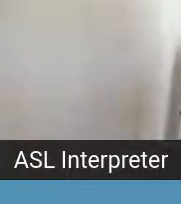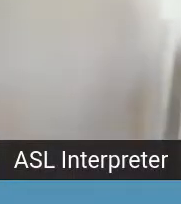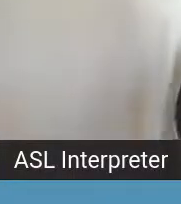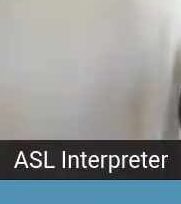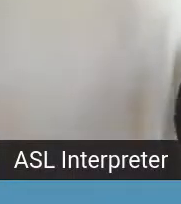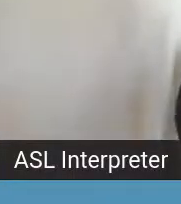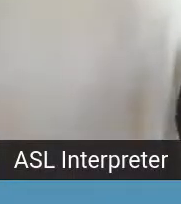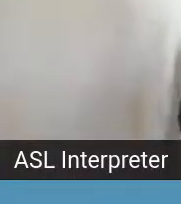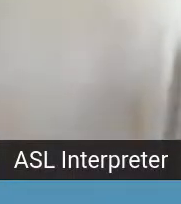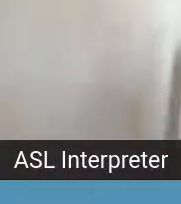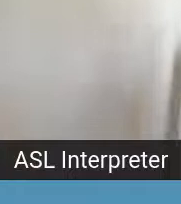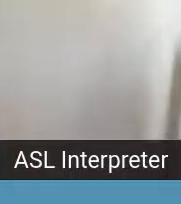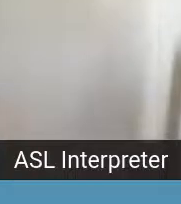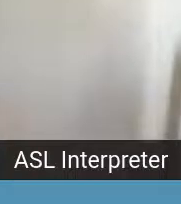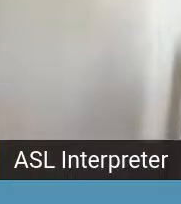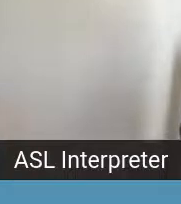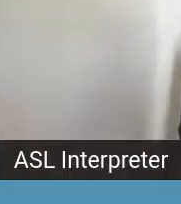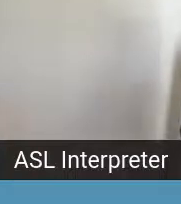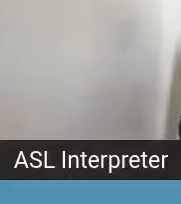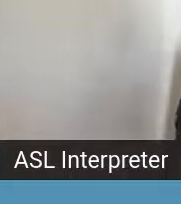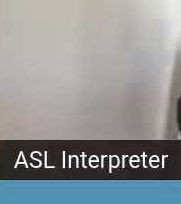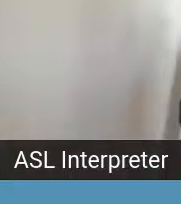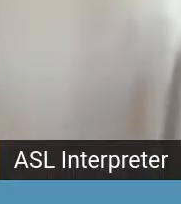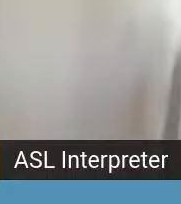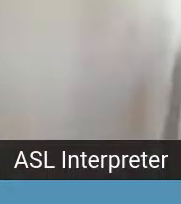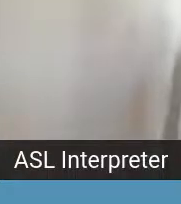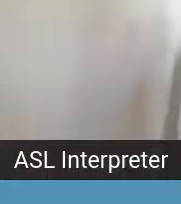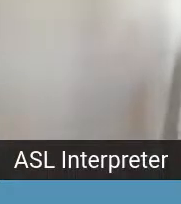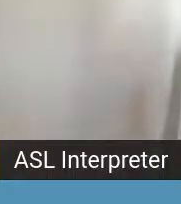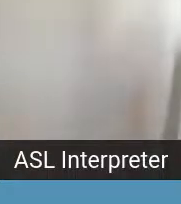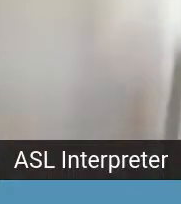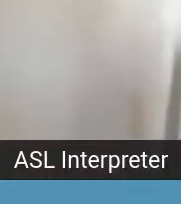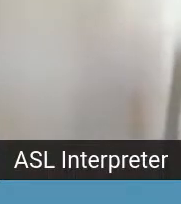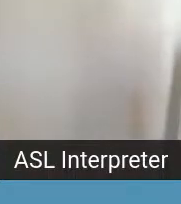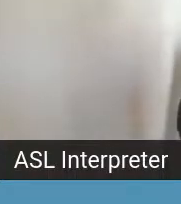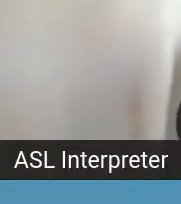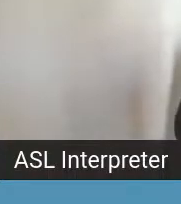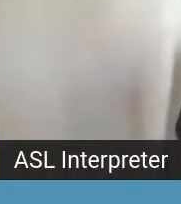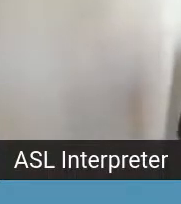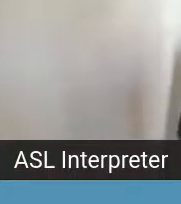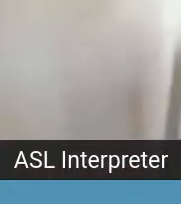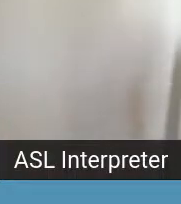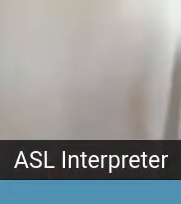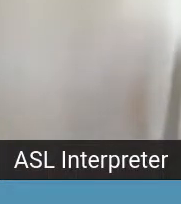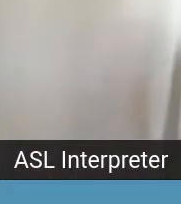is @DanaMuses if you want to catch me on Twitter. And my email is